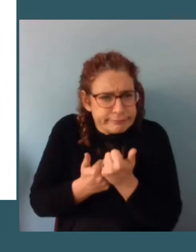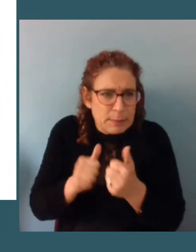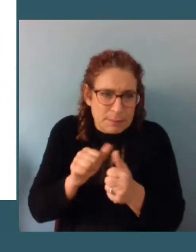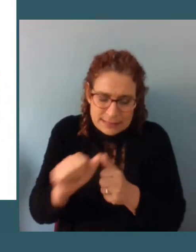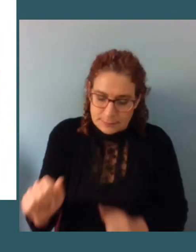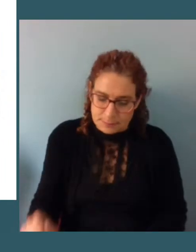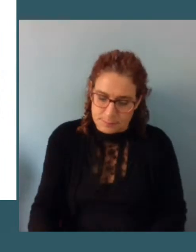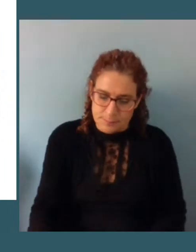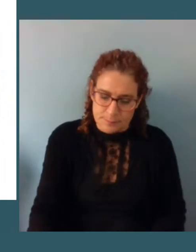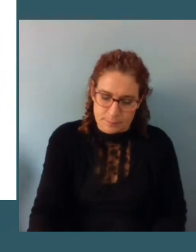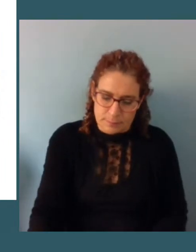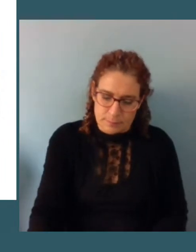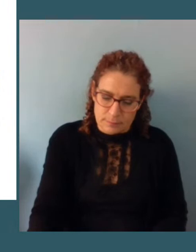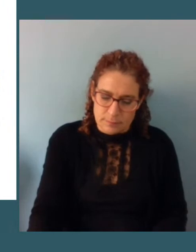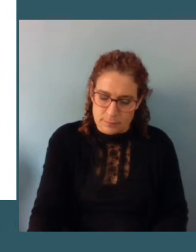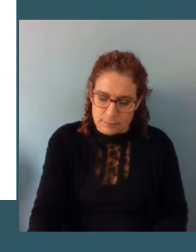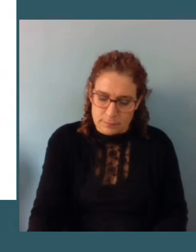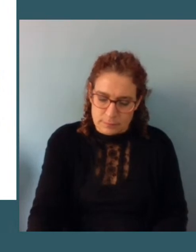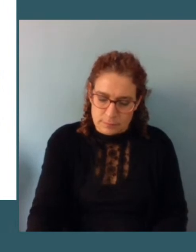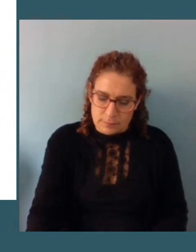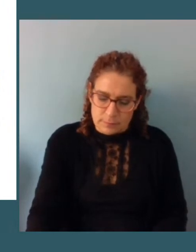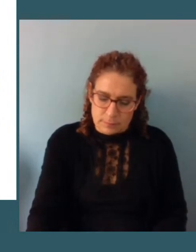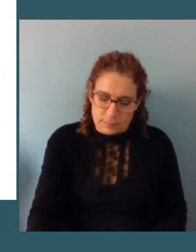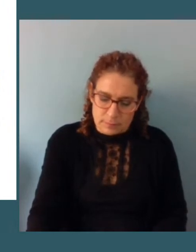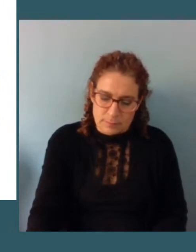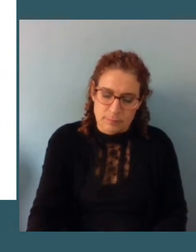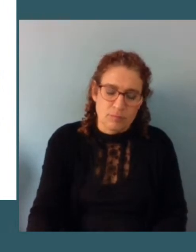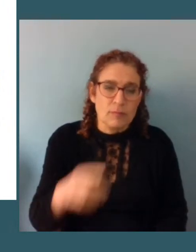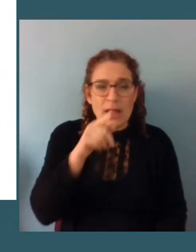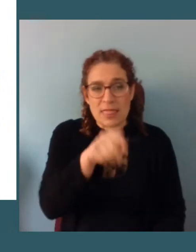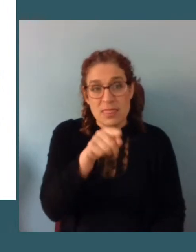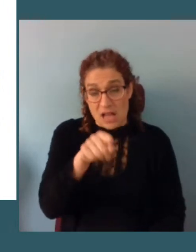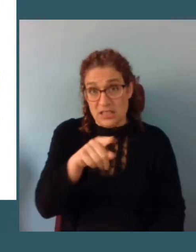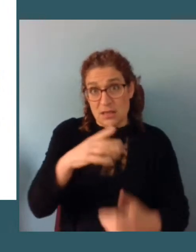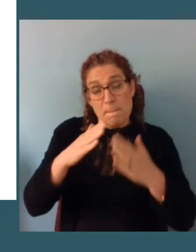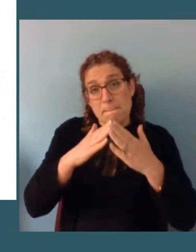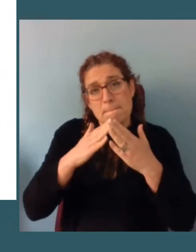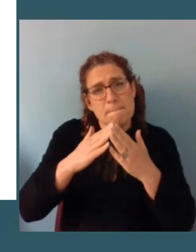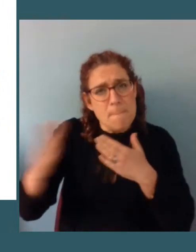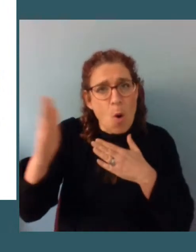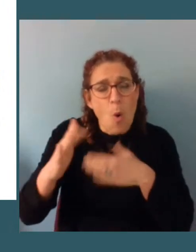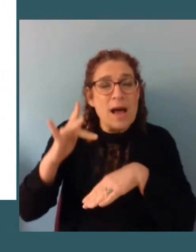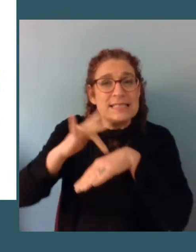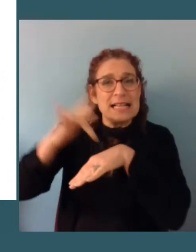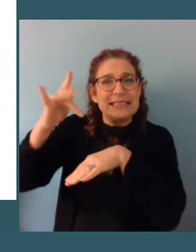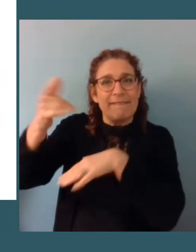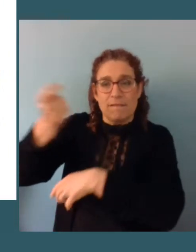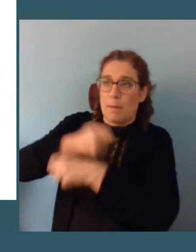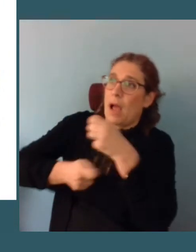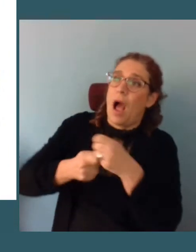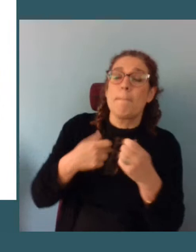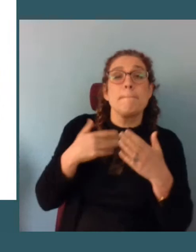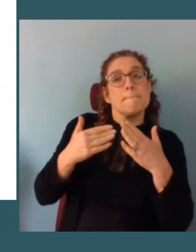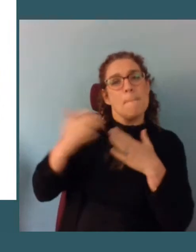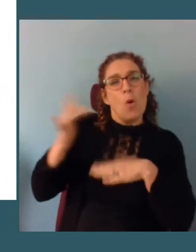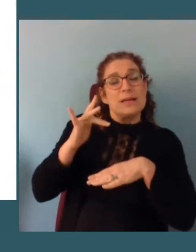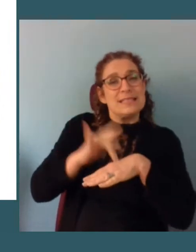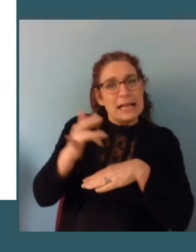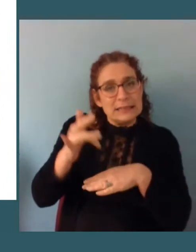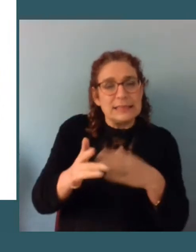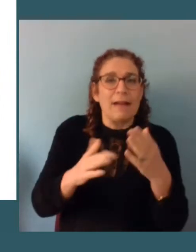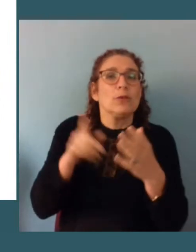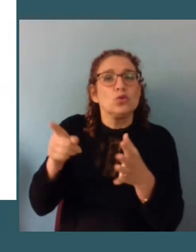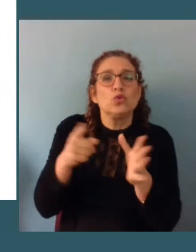of eczema as an important route of sensitization, and you would have heard about being sensitized through the impaired skin